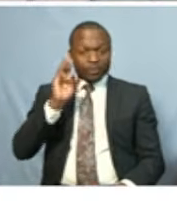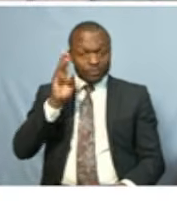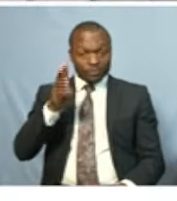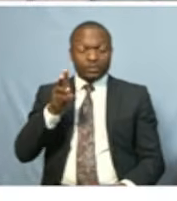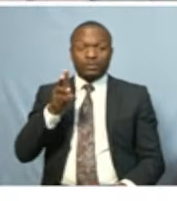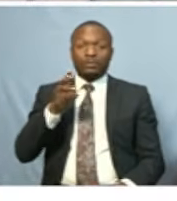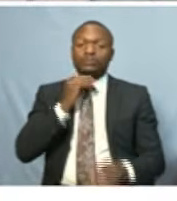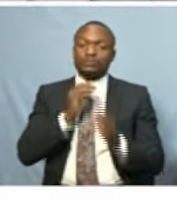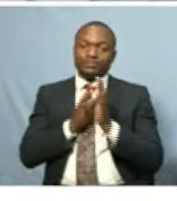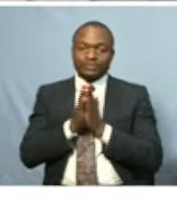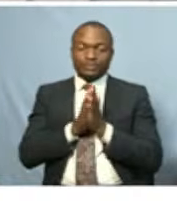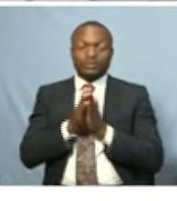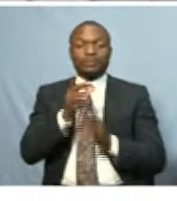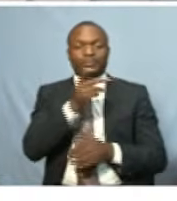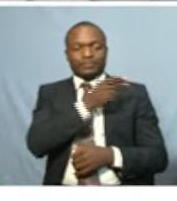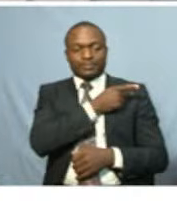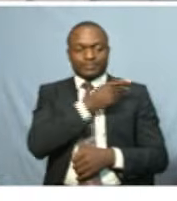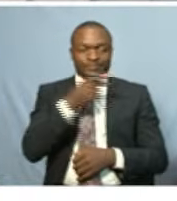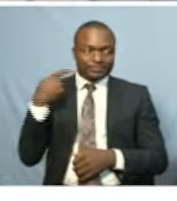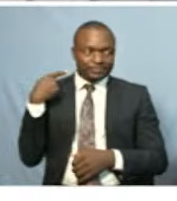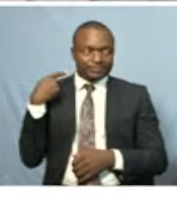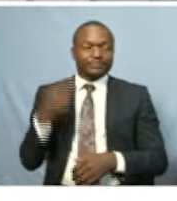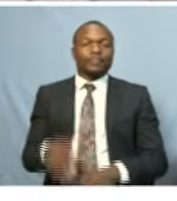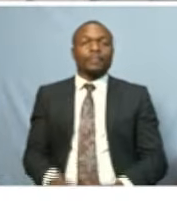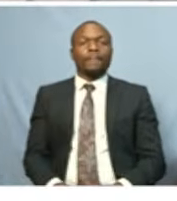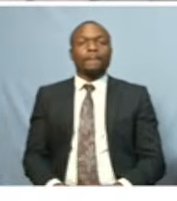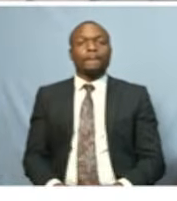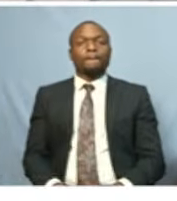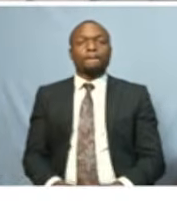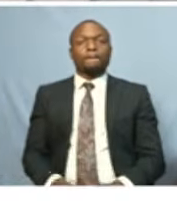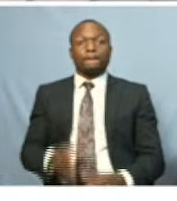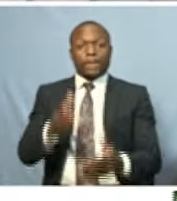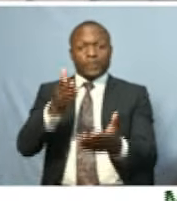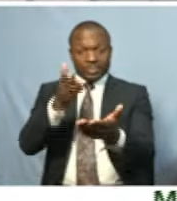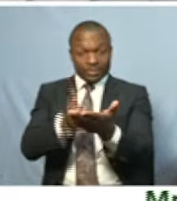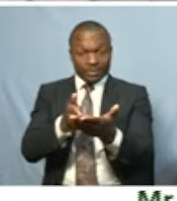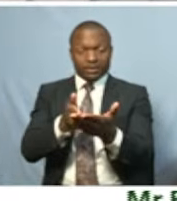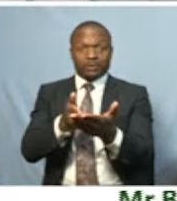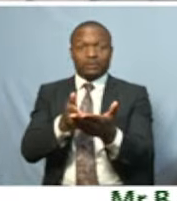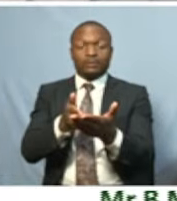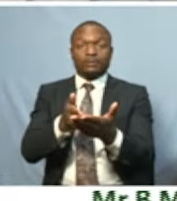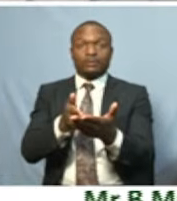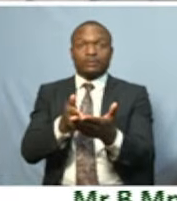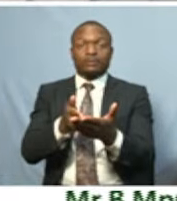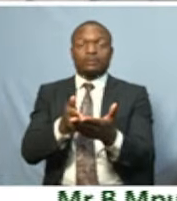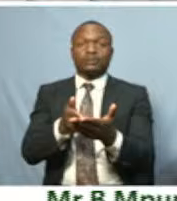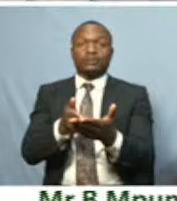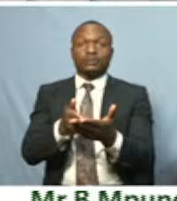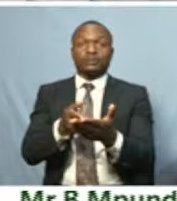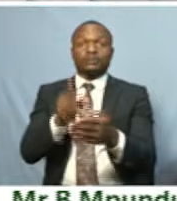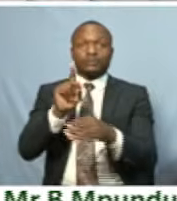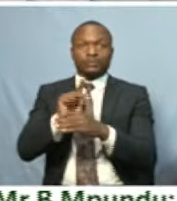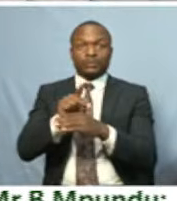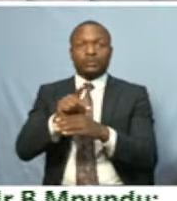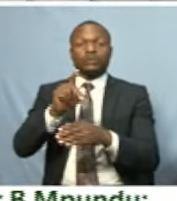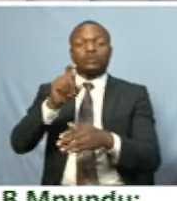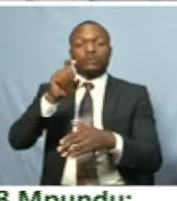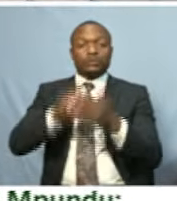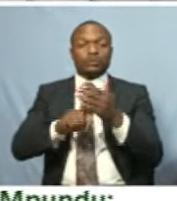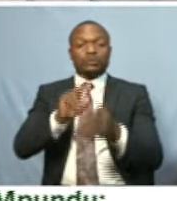interest this august House that this particular undertaking will cost about $22